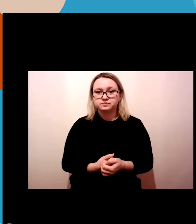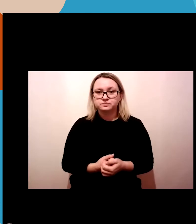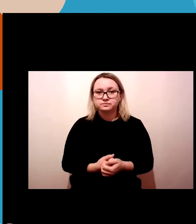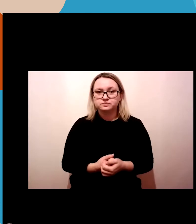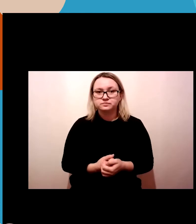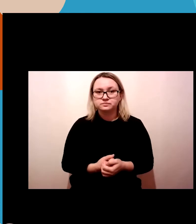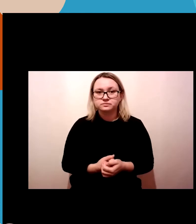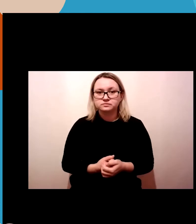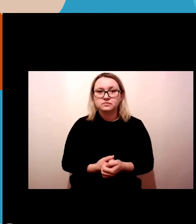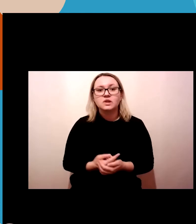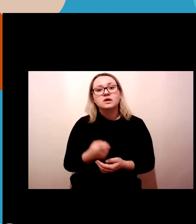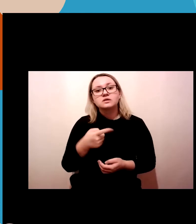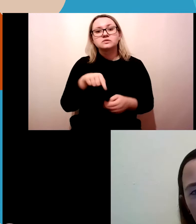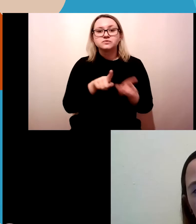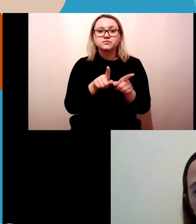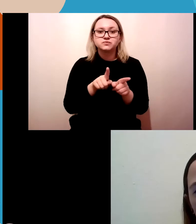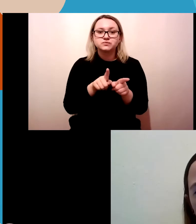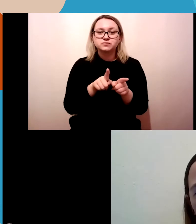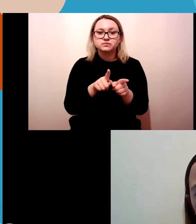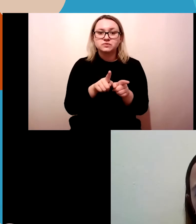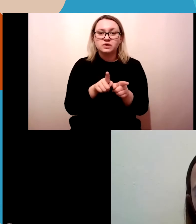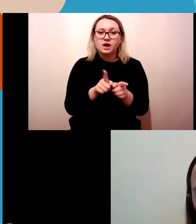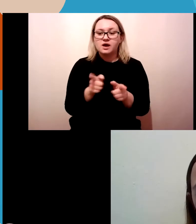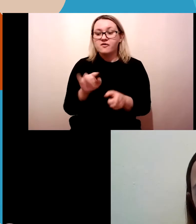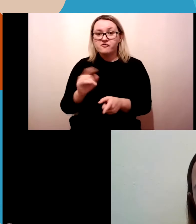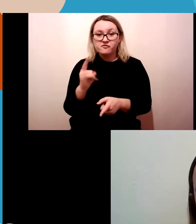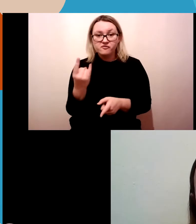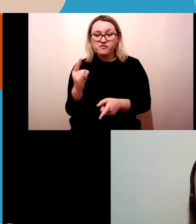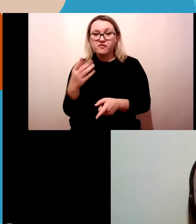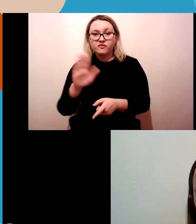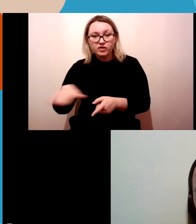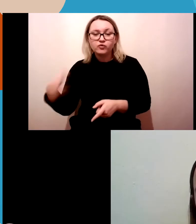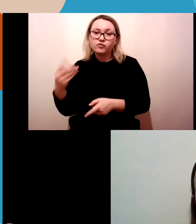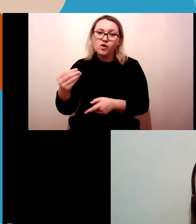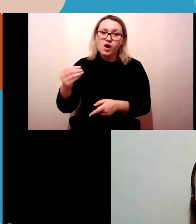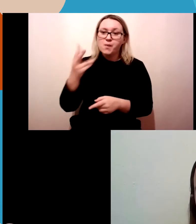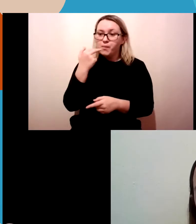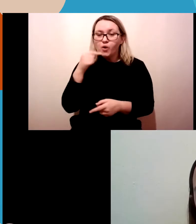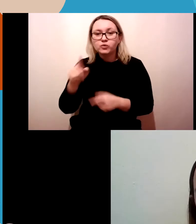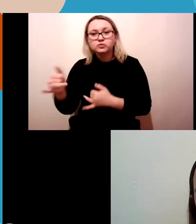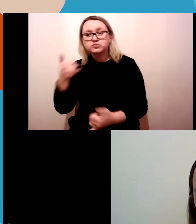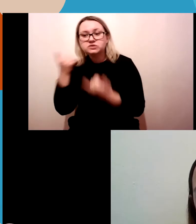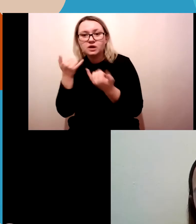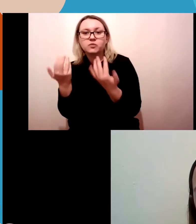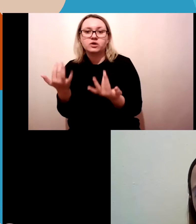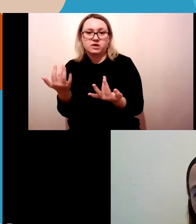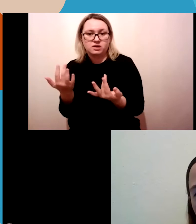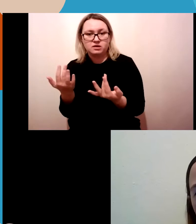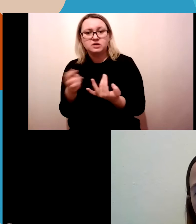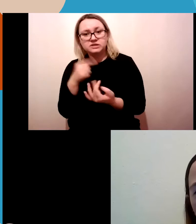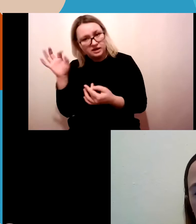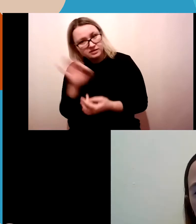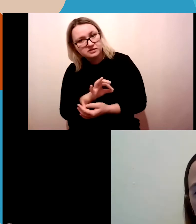prevention of bullying against LGBTI children. how often do you receive